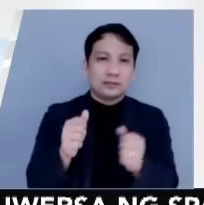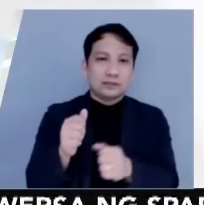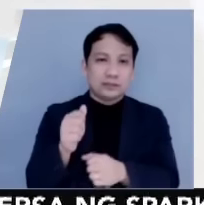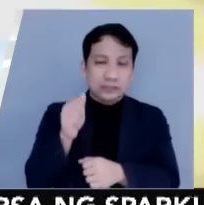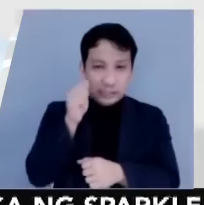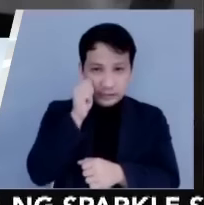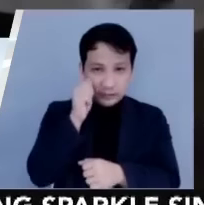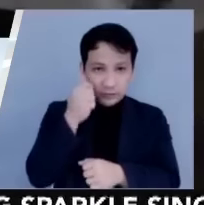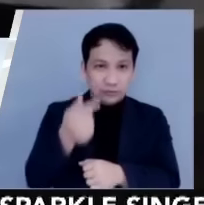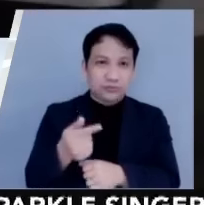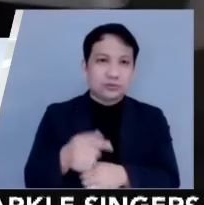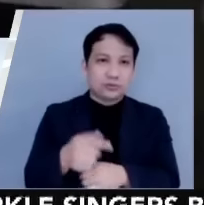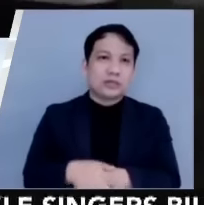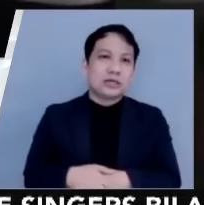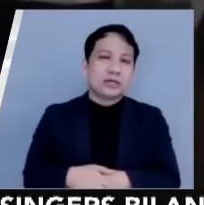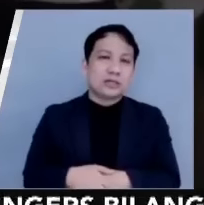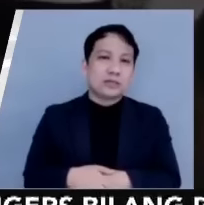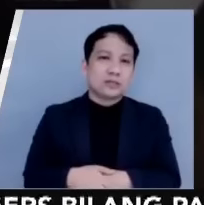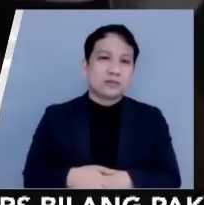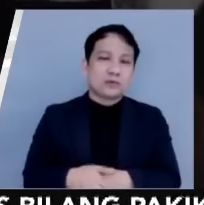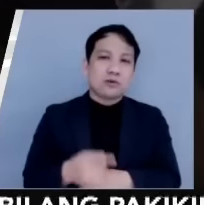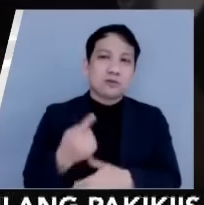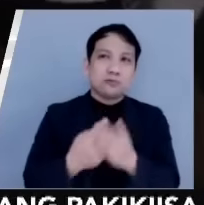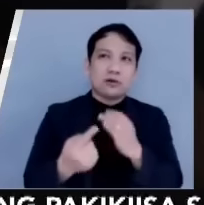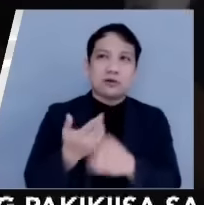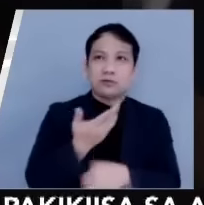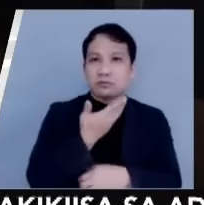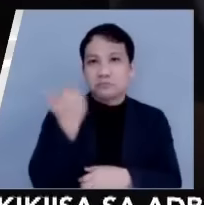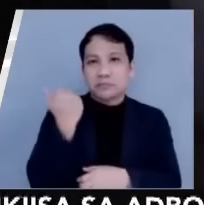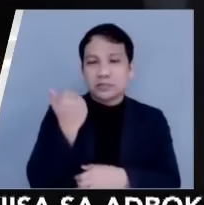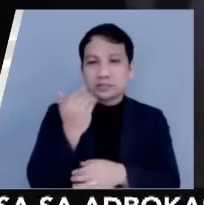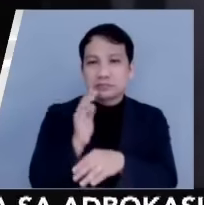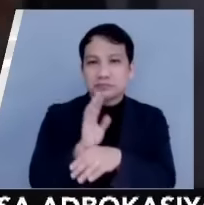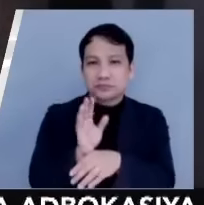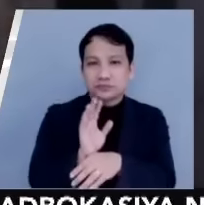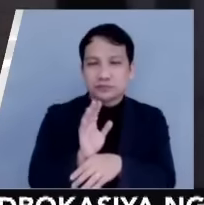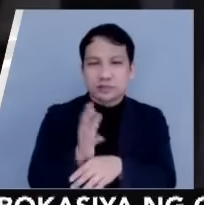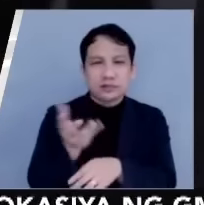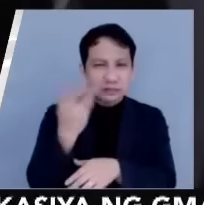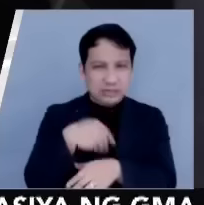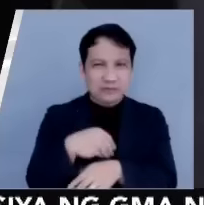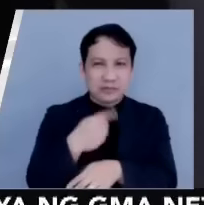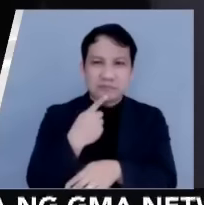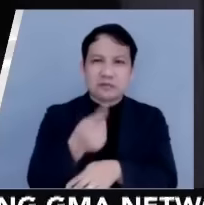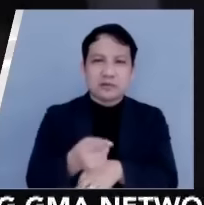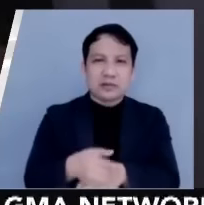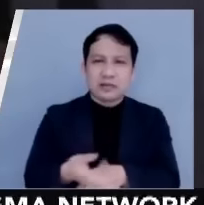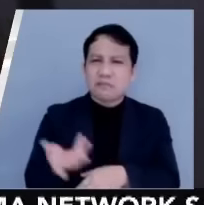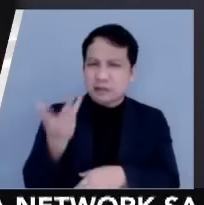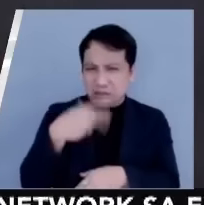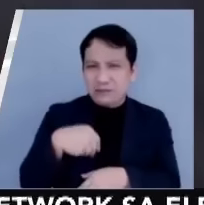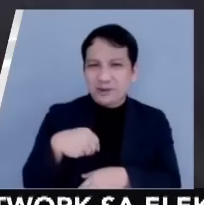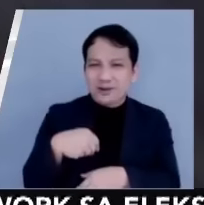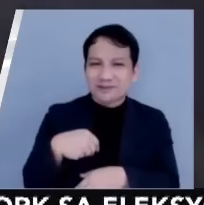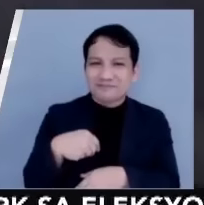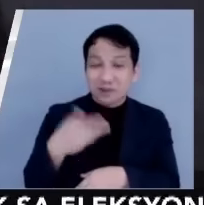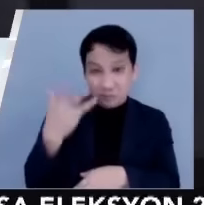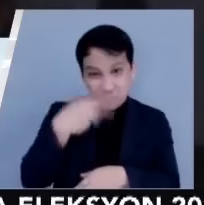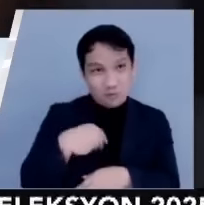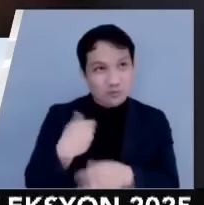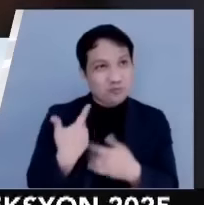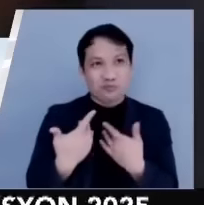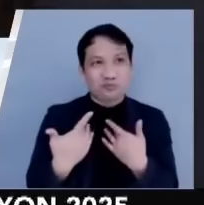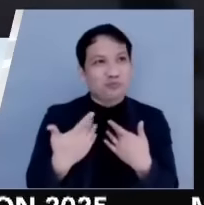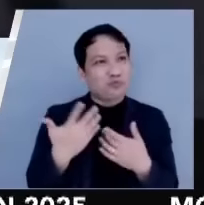Valdez. This is one of the best movies I've ever seen in my life. Yun lang masasabi ko. Ang ganda-ganda niya. It entertained me from start